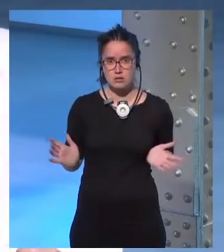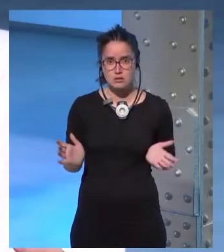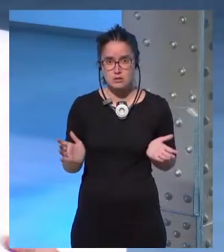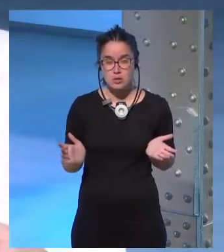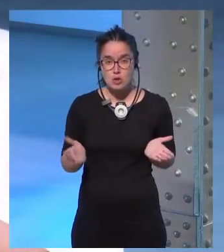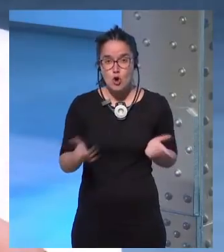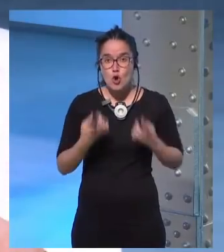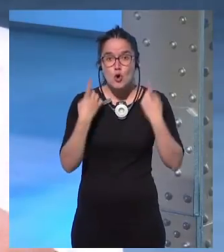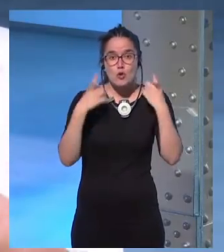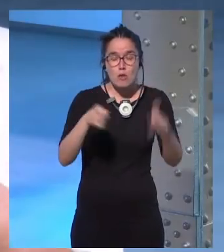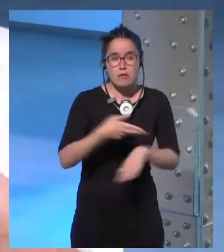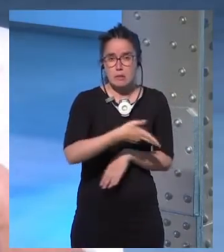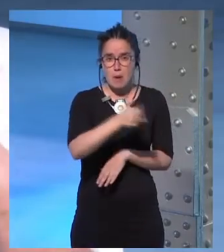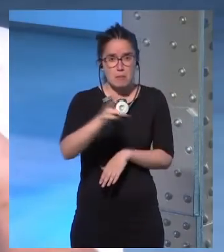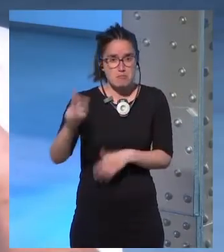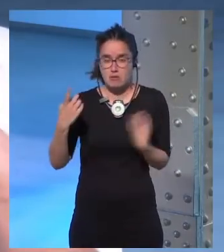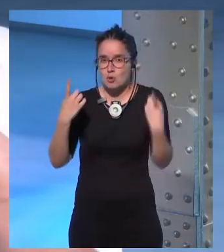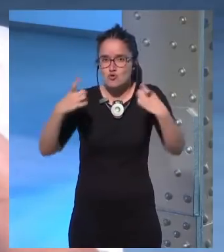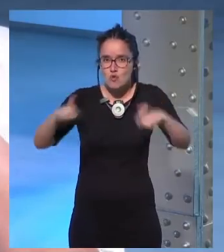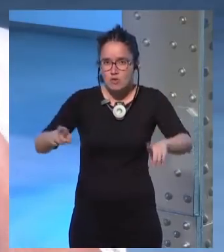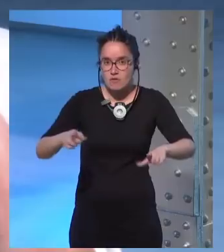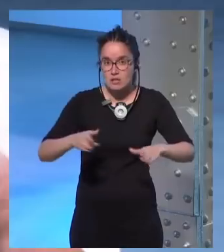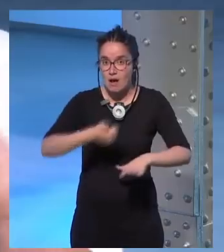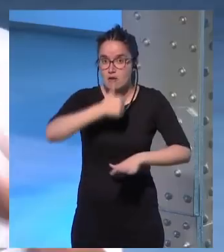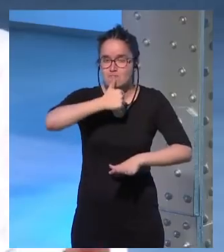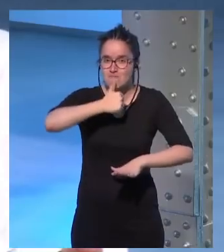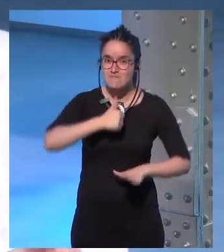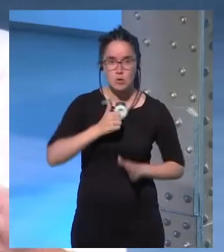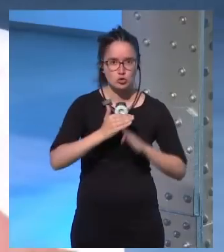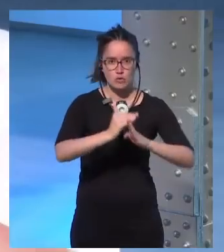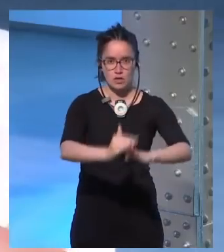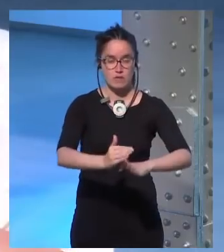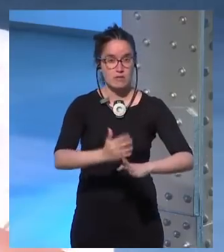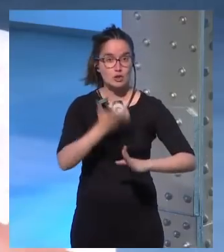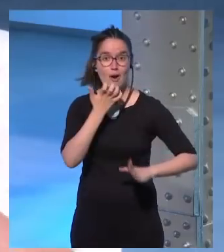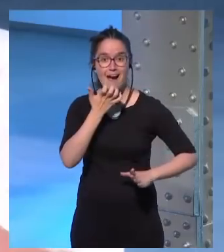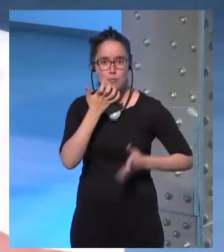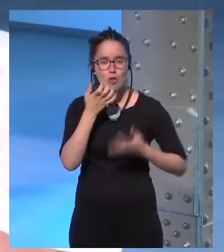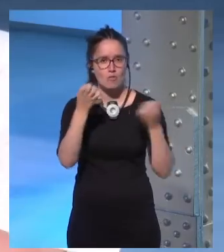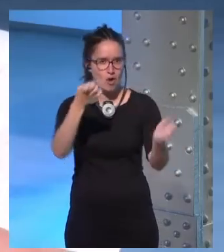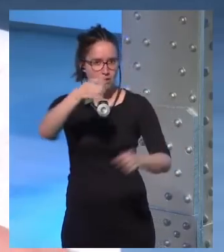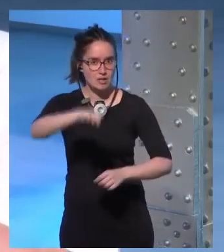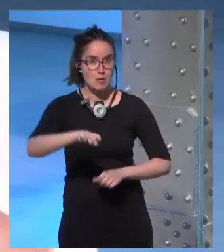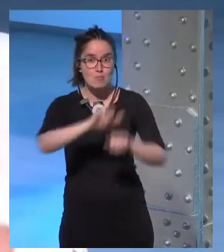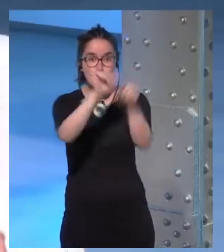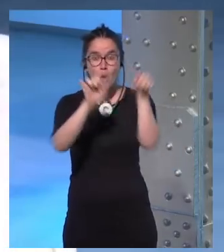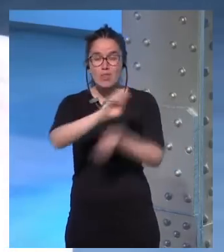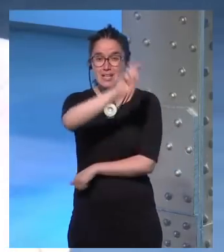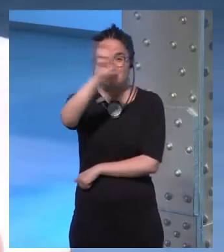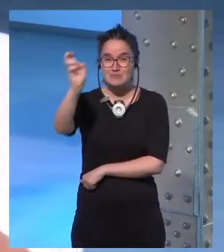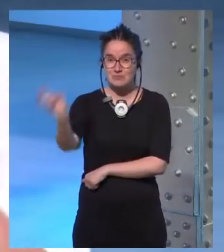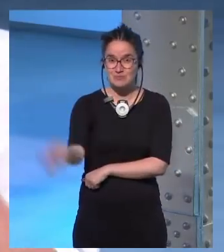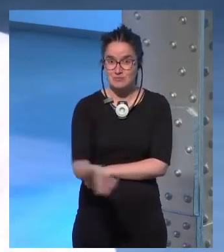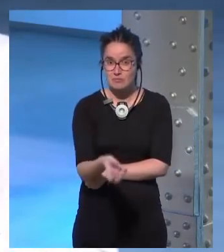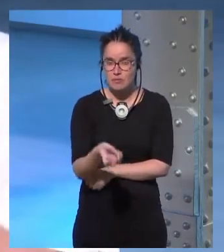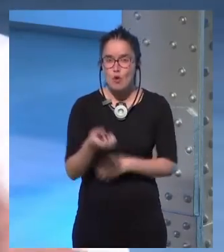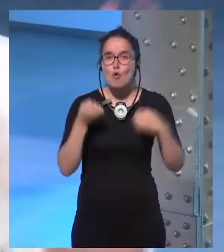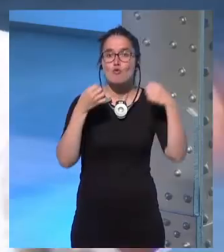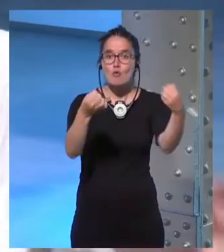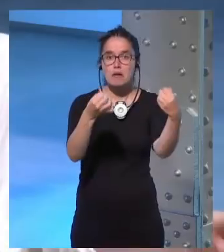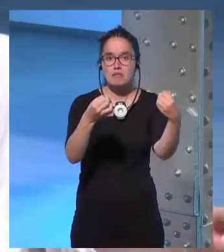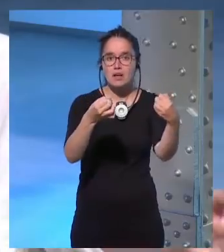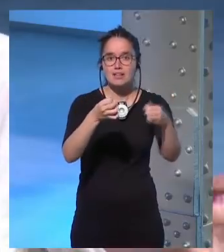ways of being strong, I think, that we need to explore and think about as writers, because it starts to say, well,